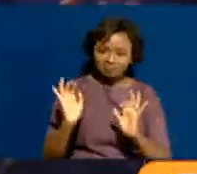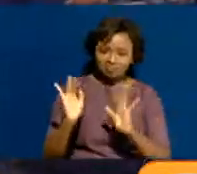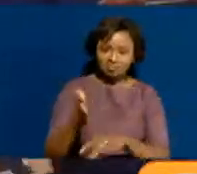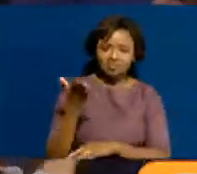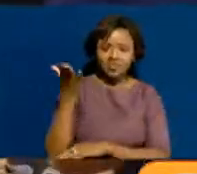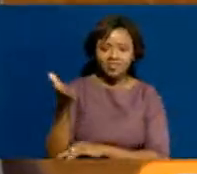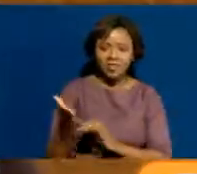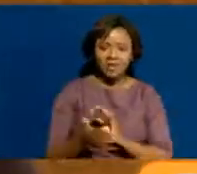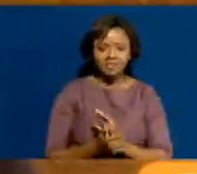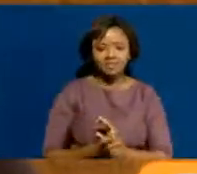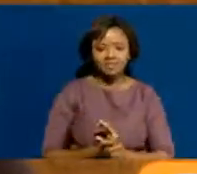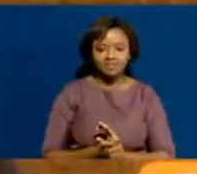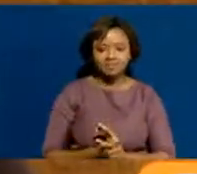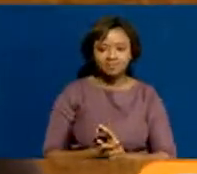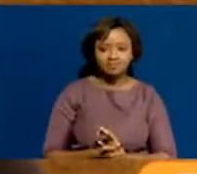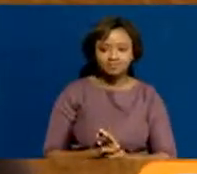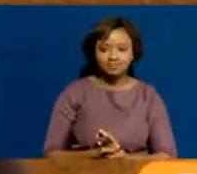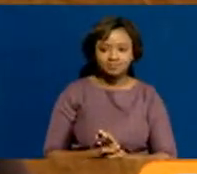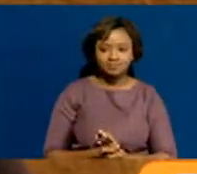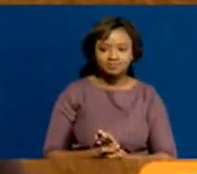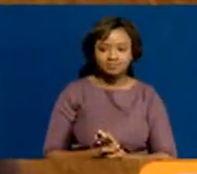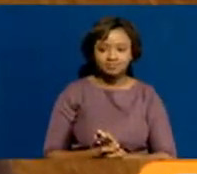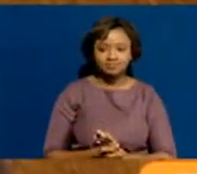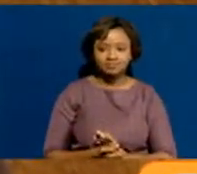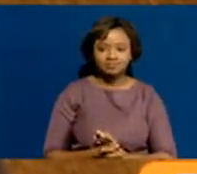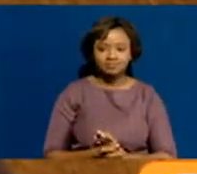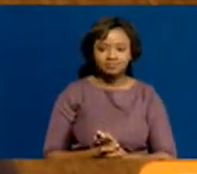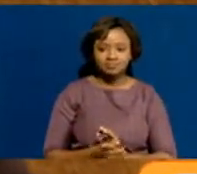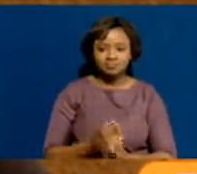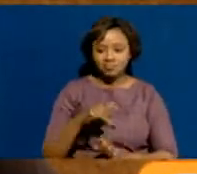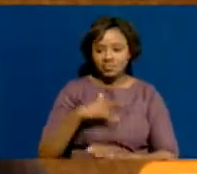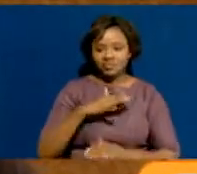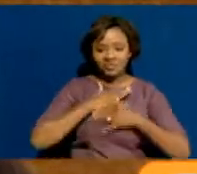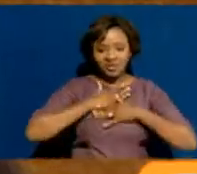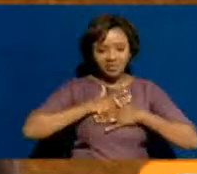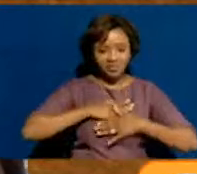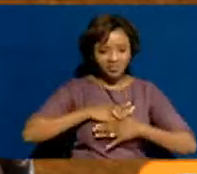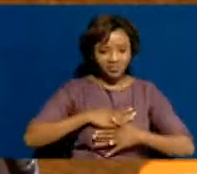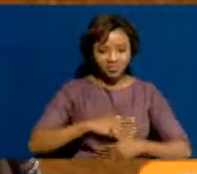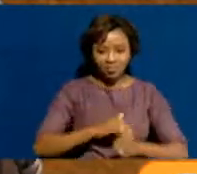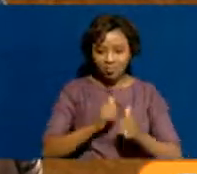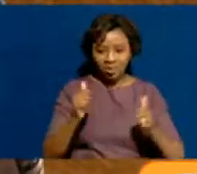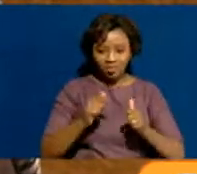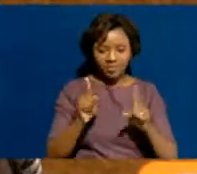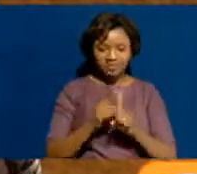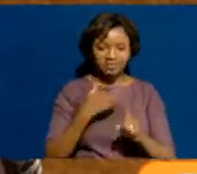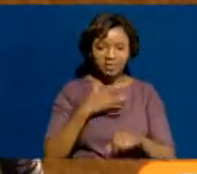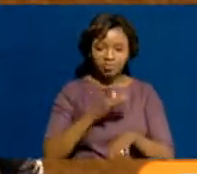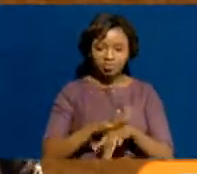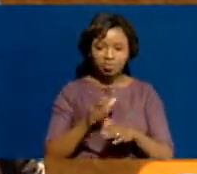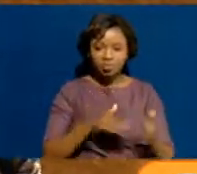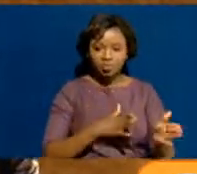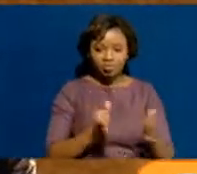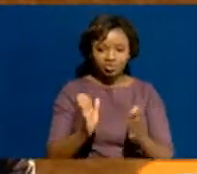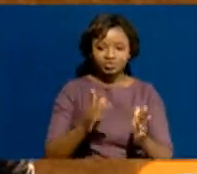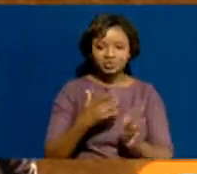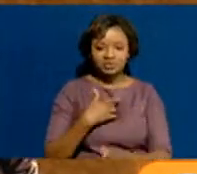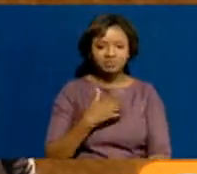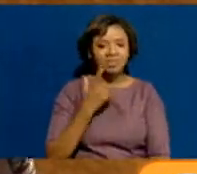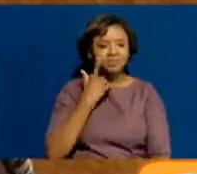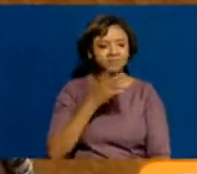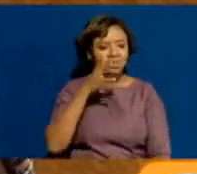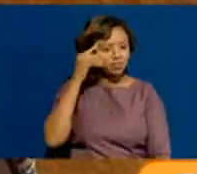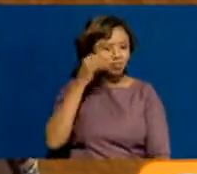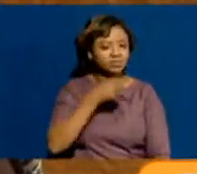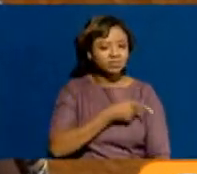Catherine Monastery. The trip was very fulfilling. I had an opportunity to walk through the path through which Moses went up on the mountain to